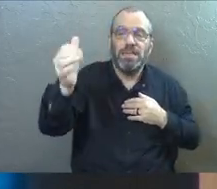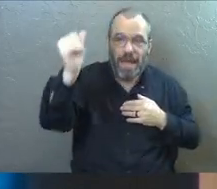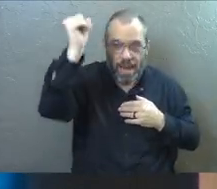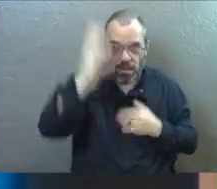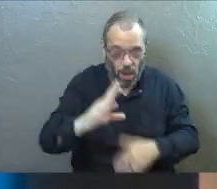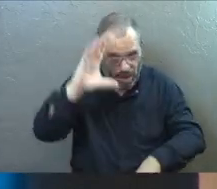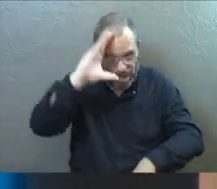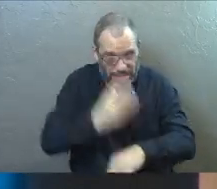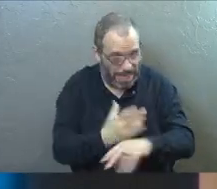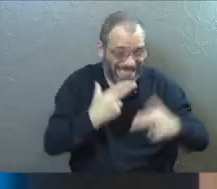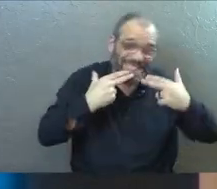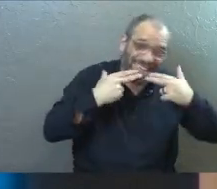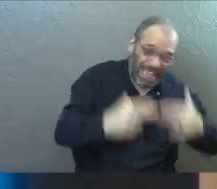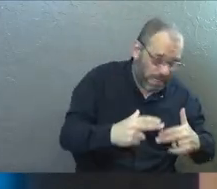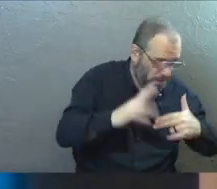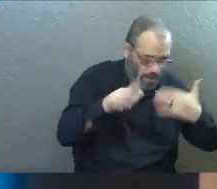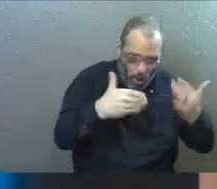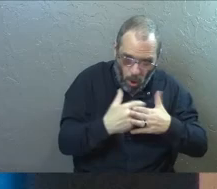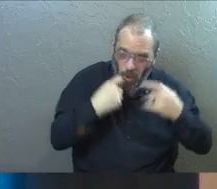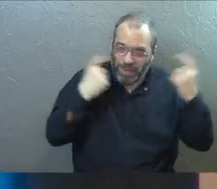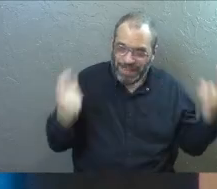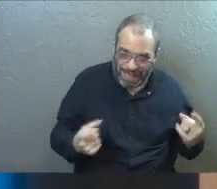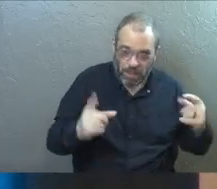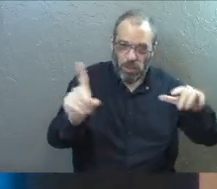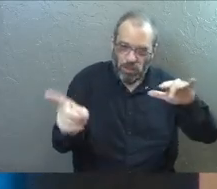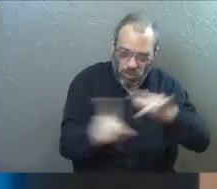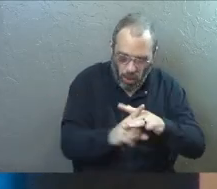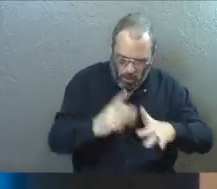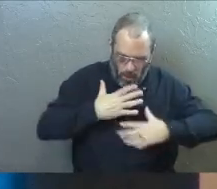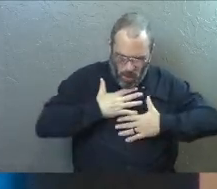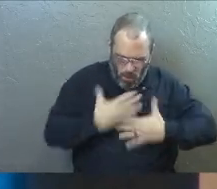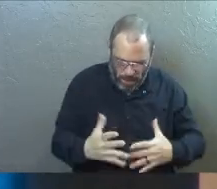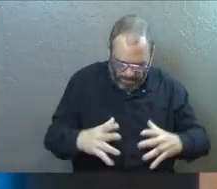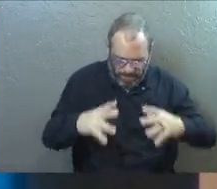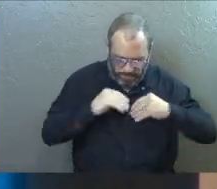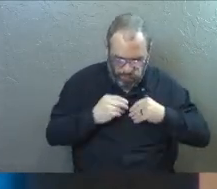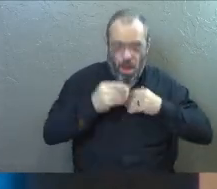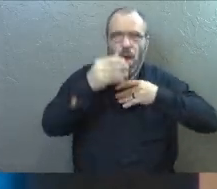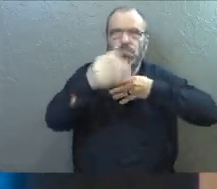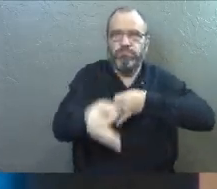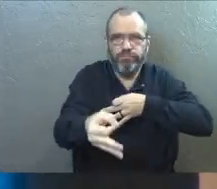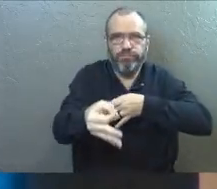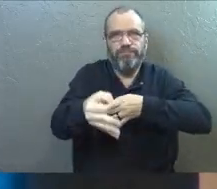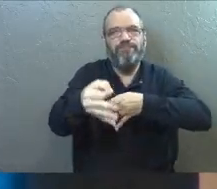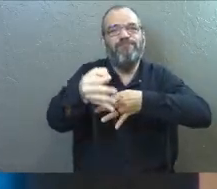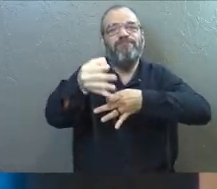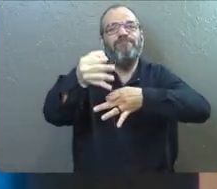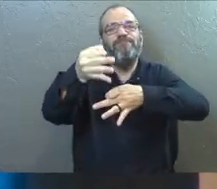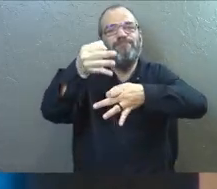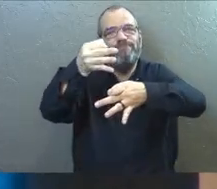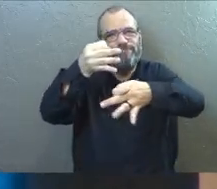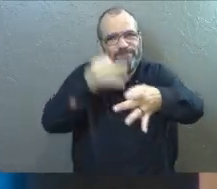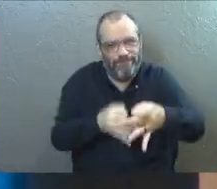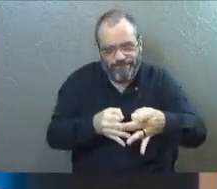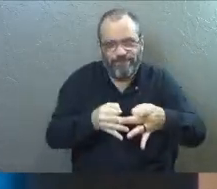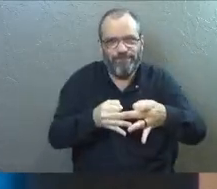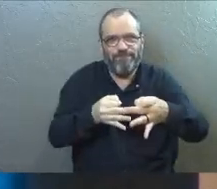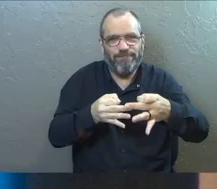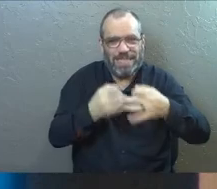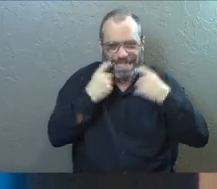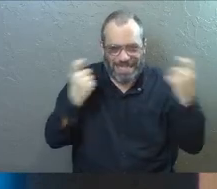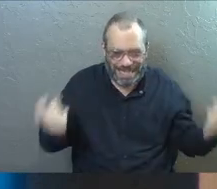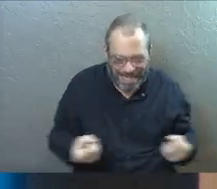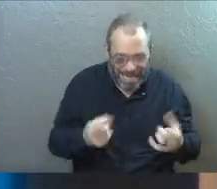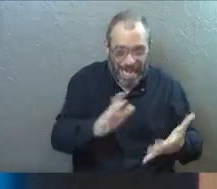God's son, completely innocent of any and all sin, would come and willingly take the place of all of them. Like Peter said, he did, and carry all of the